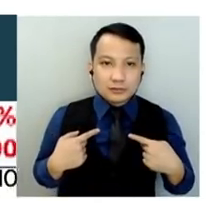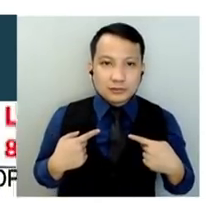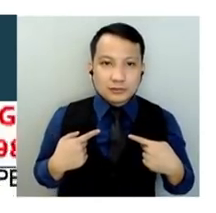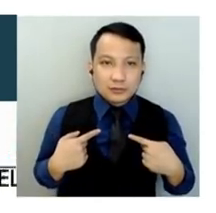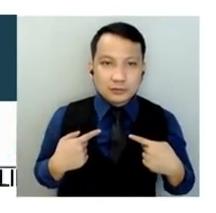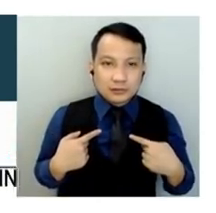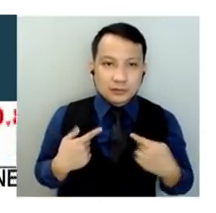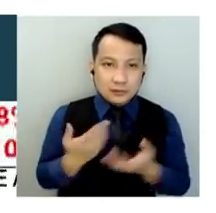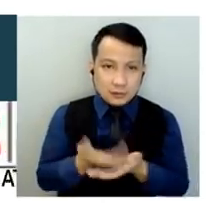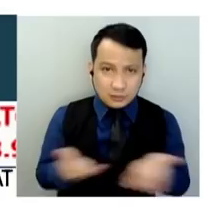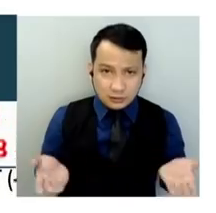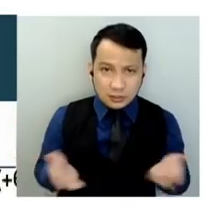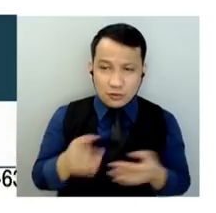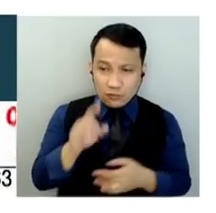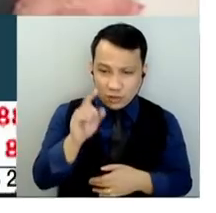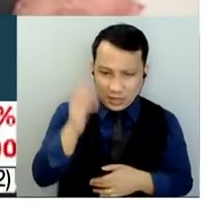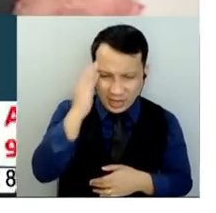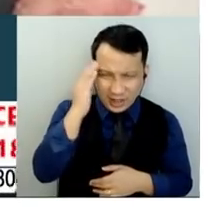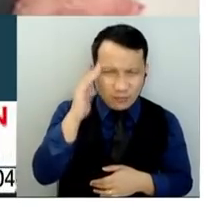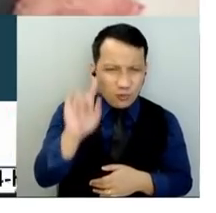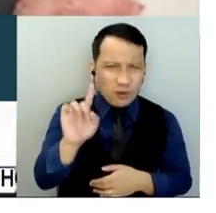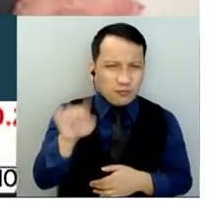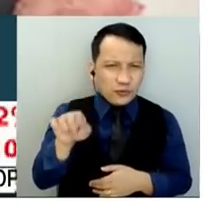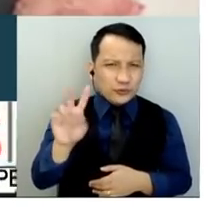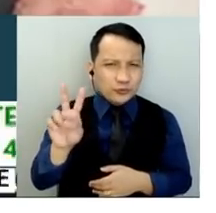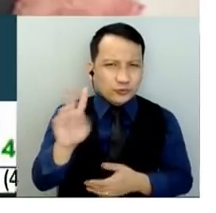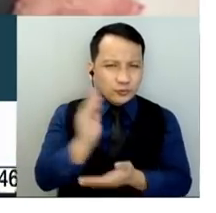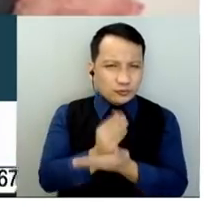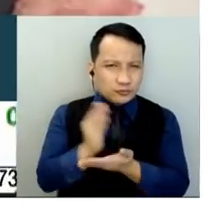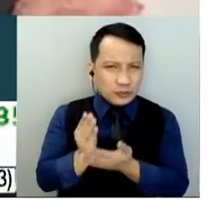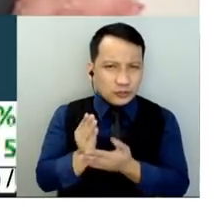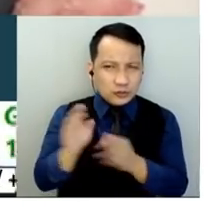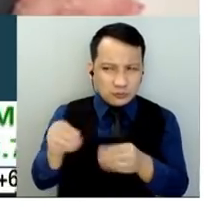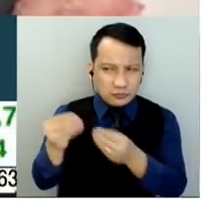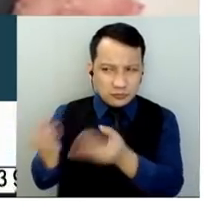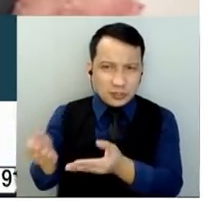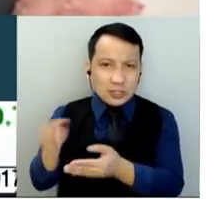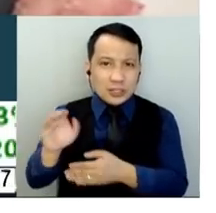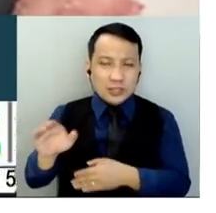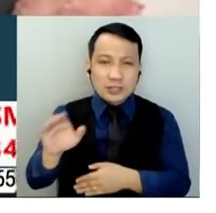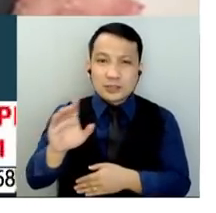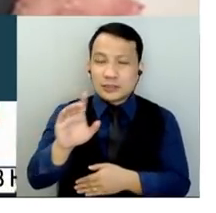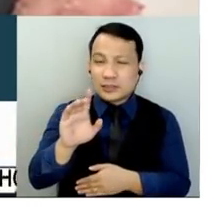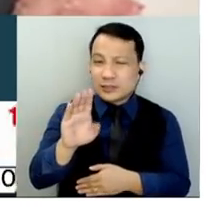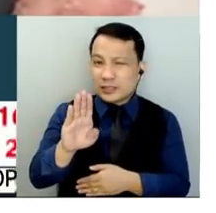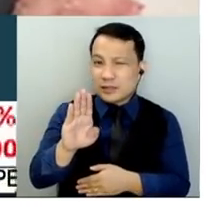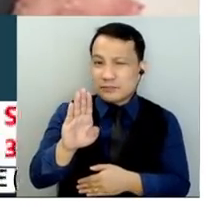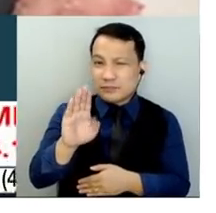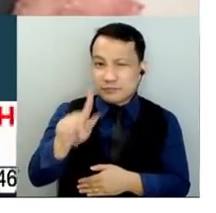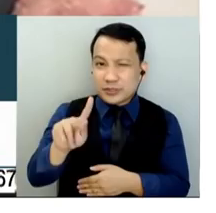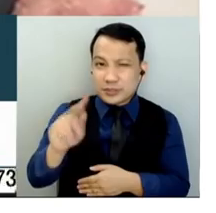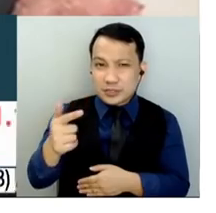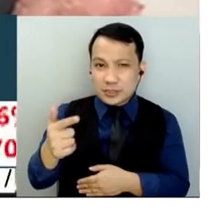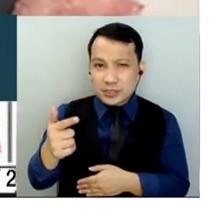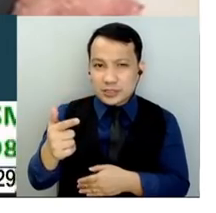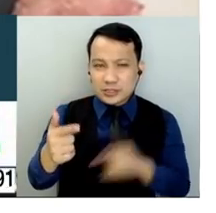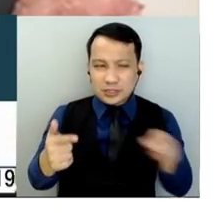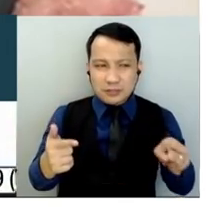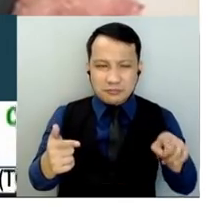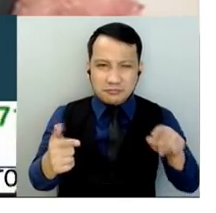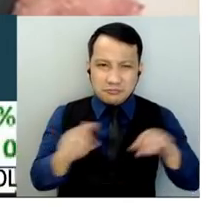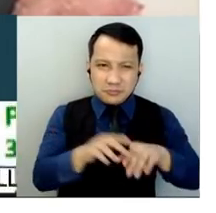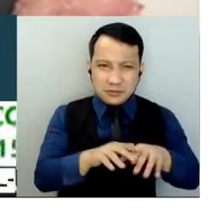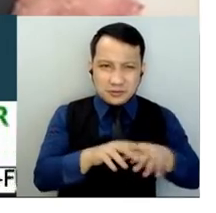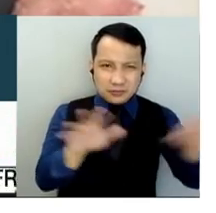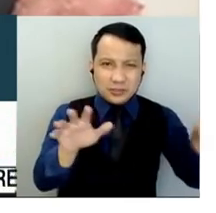I know it's 1.2 billion for PGH. For the entire UP system, it's a bigger